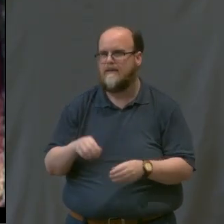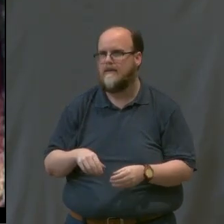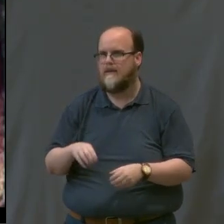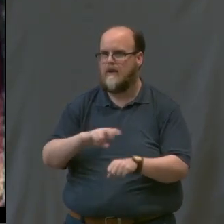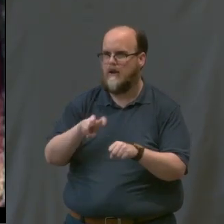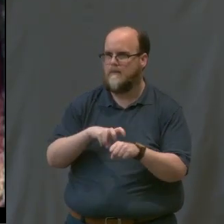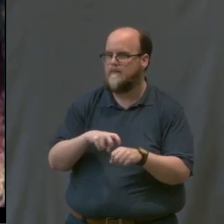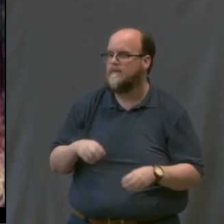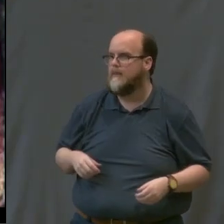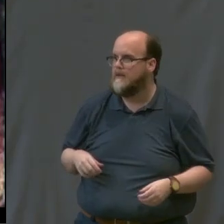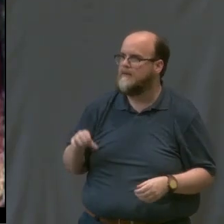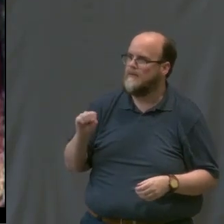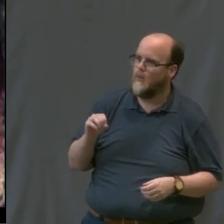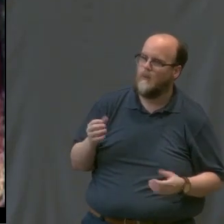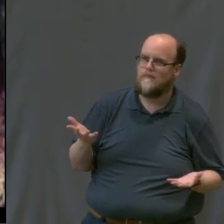So,